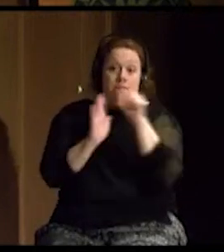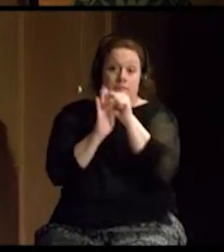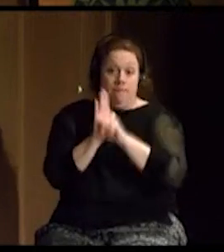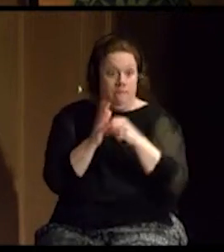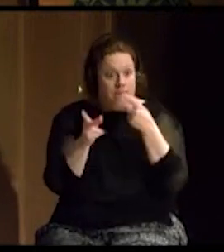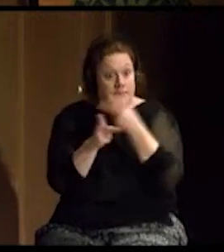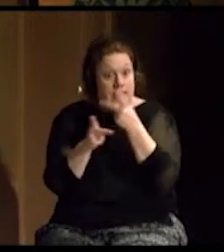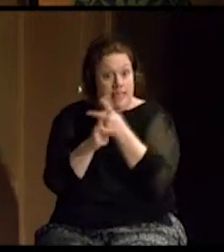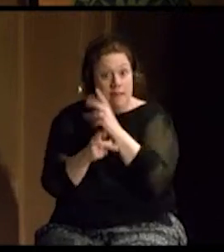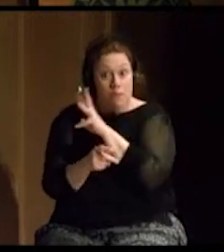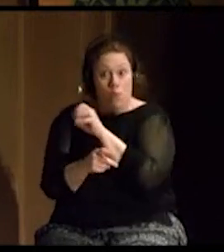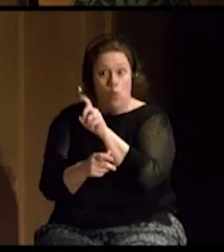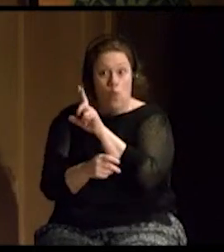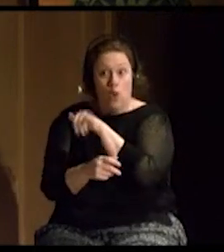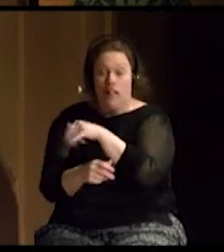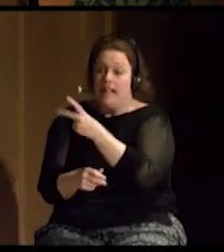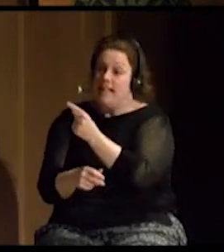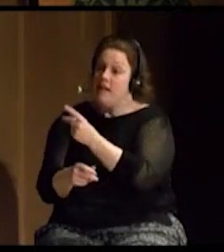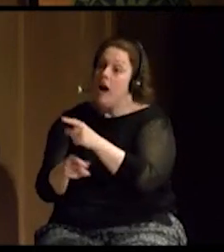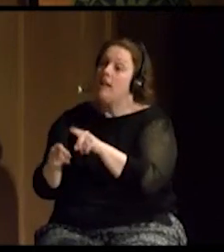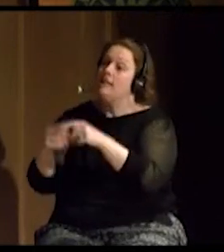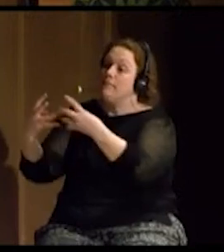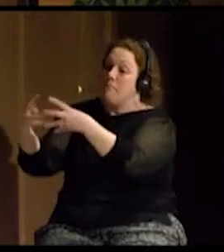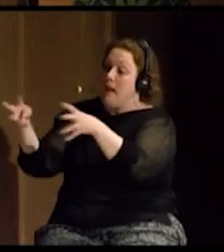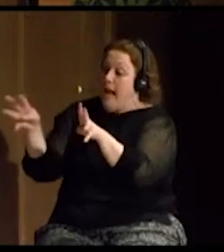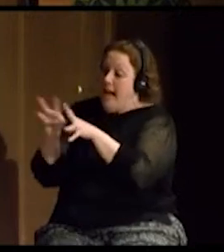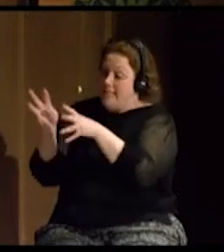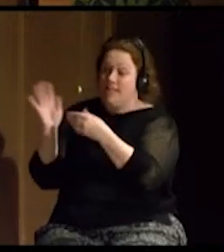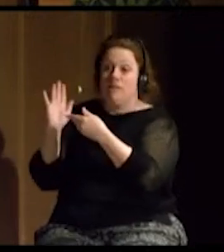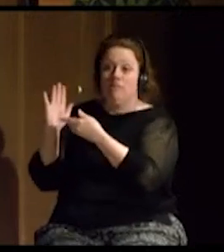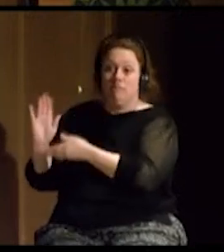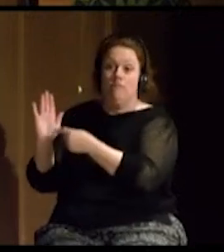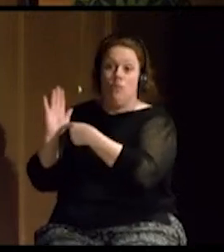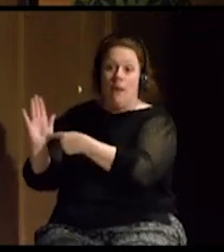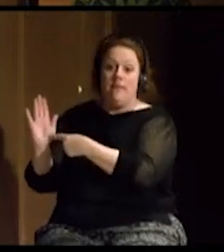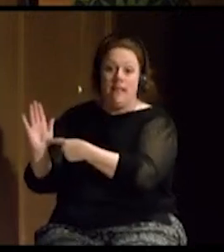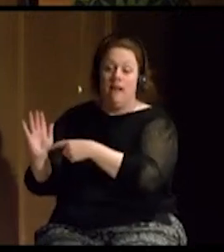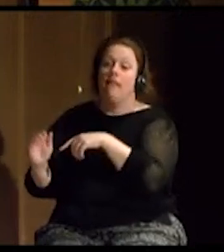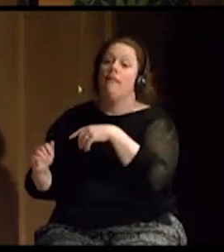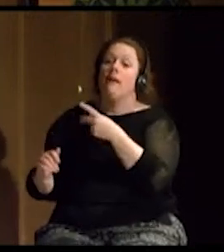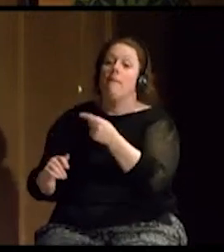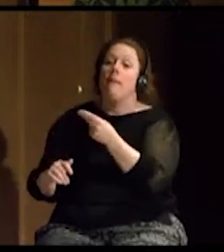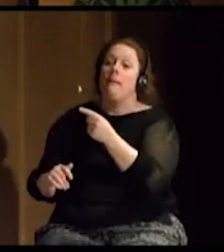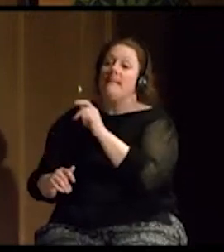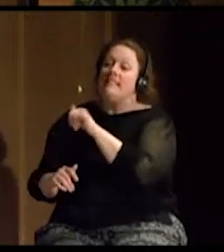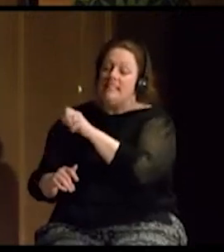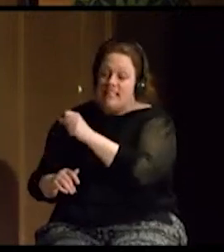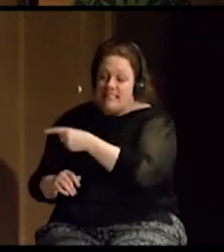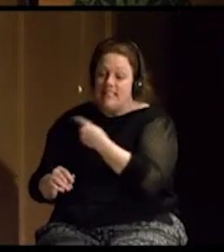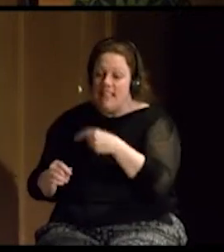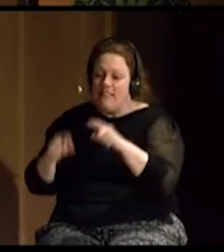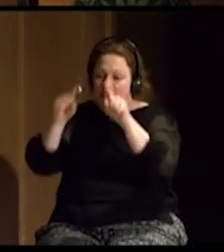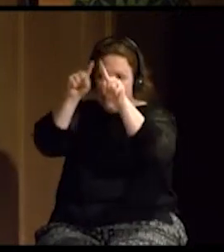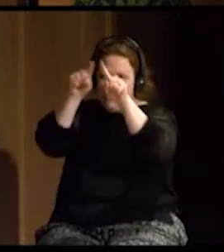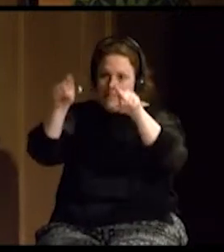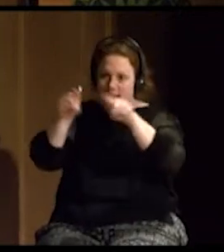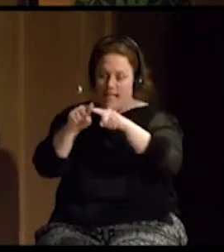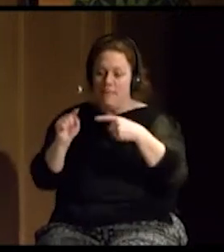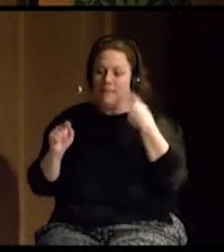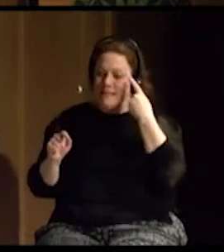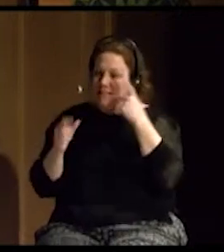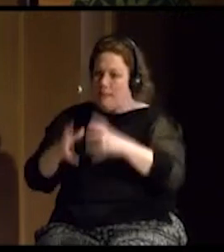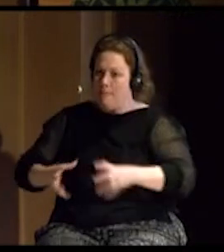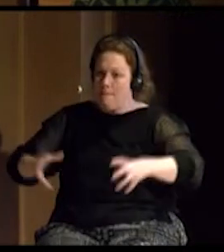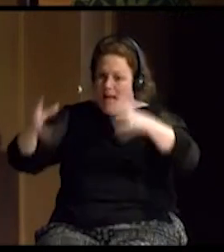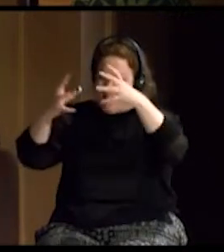woolly dogs in pens as represented by these woolly dog puppies inside of these diamond shapes on this